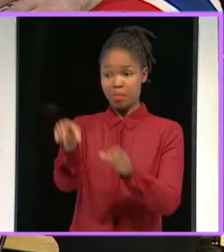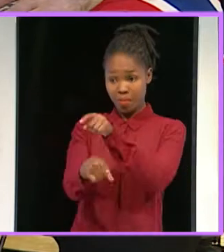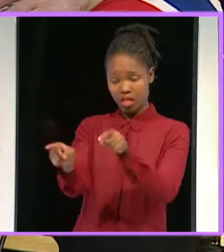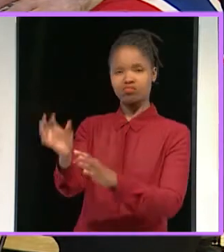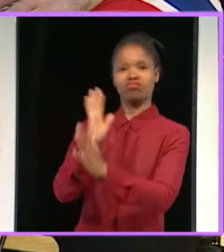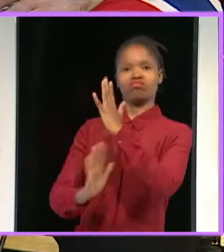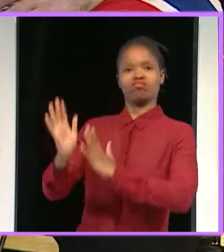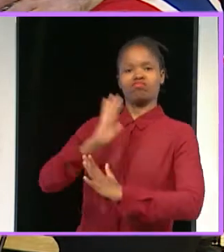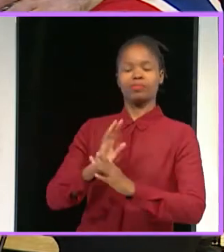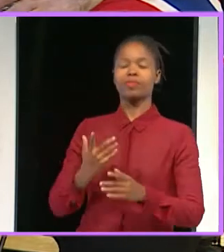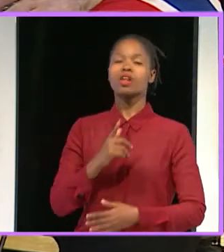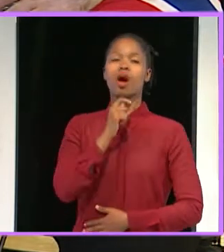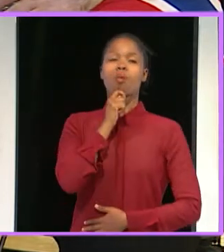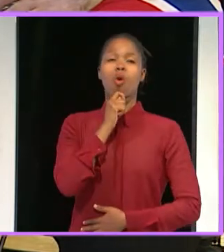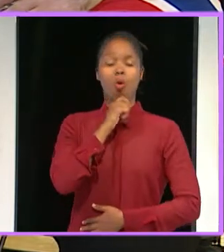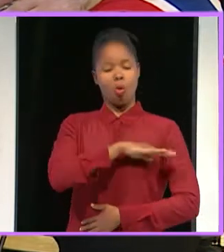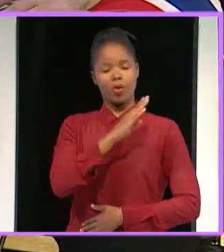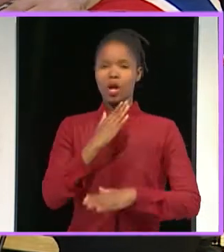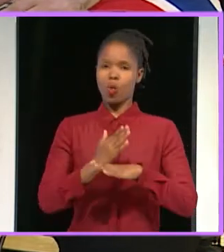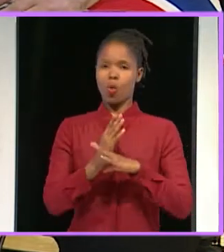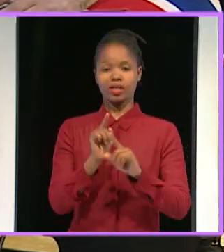was going to work so in the morning, and